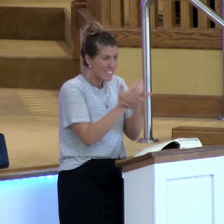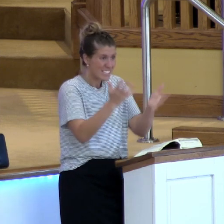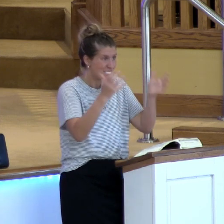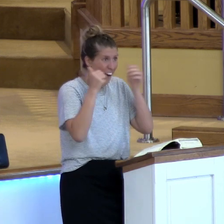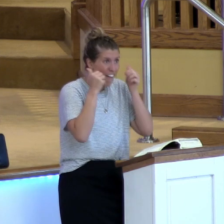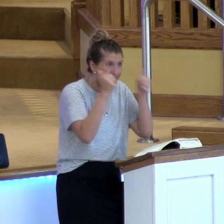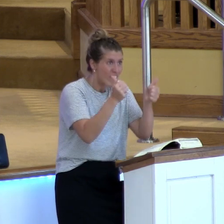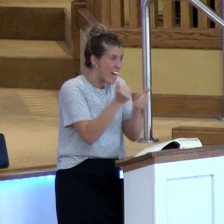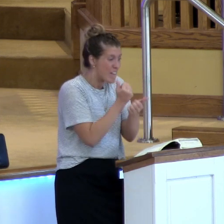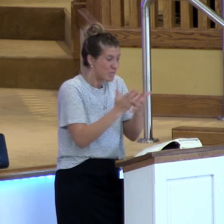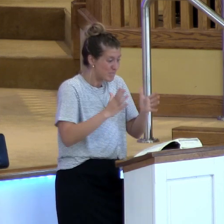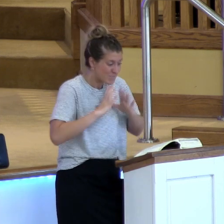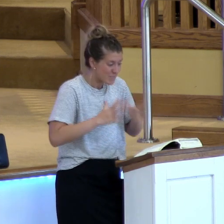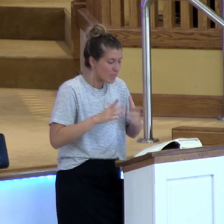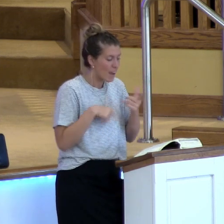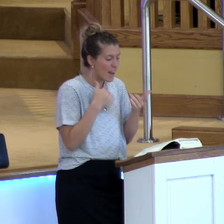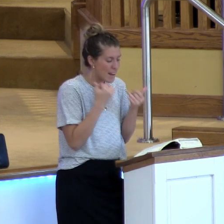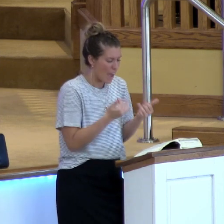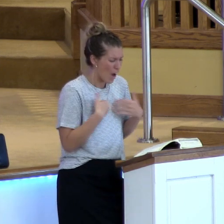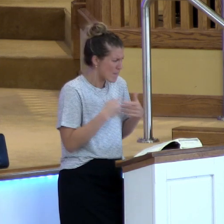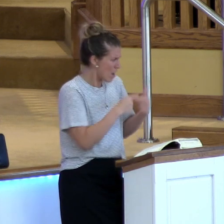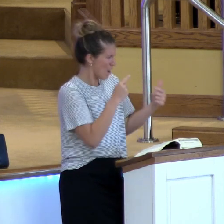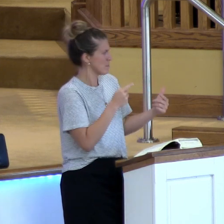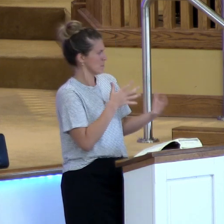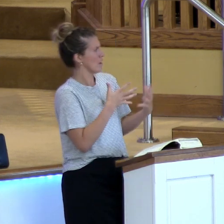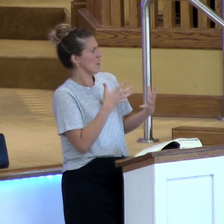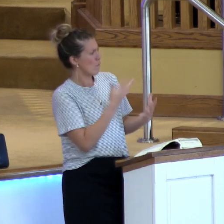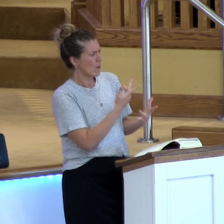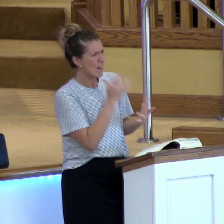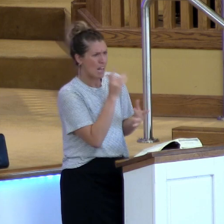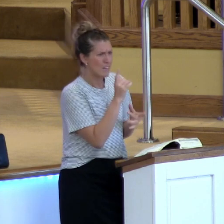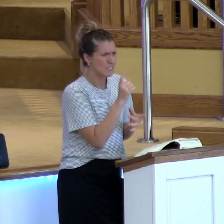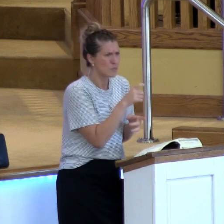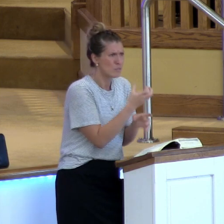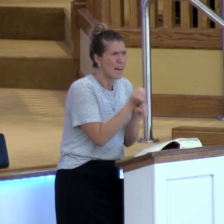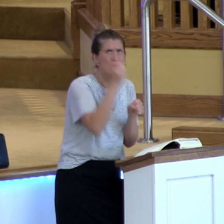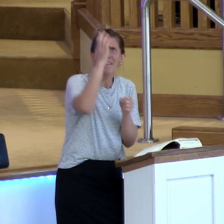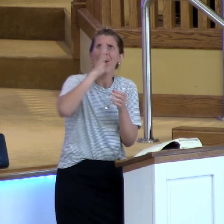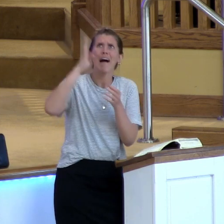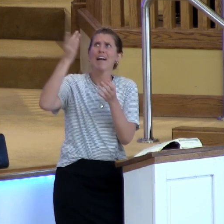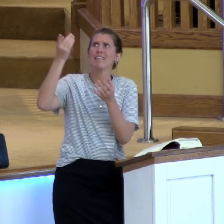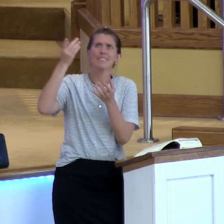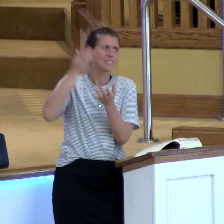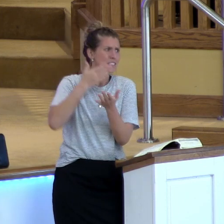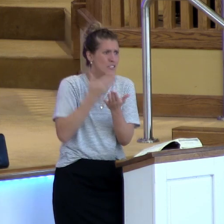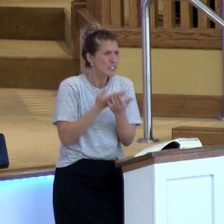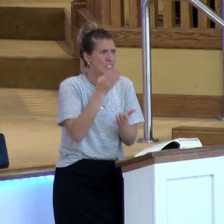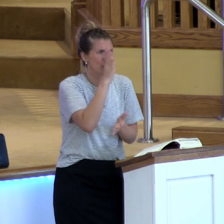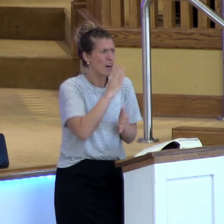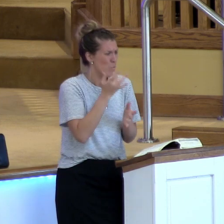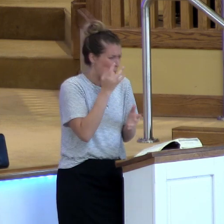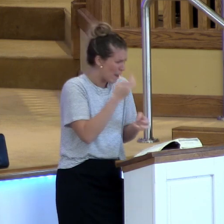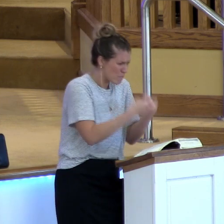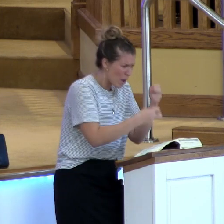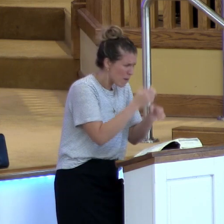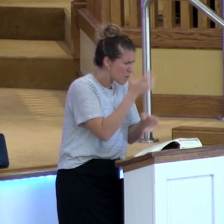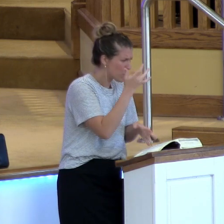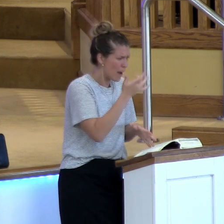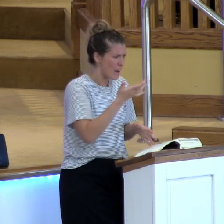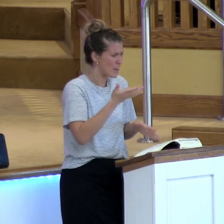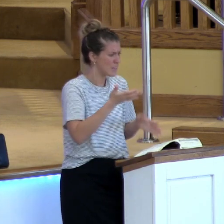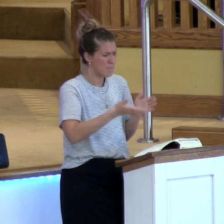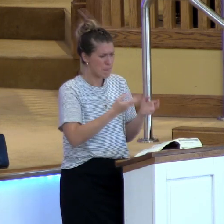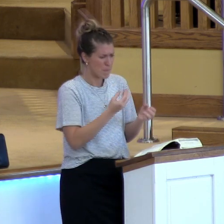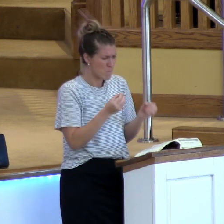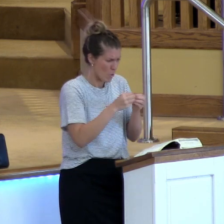exploding, and things are going great. And now we're having opposition. Wait a minute, this isn't supposed to happen. God's supposed to be a good God, and why isn't life getting easier? Why is